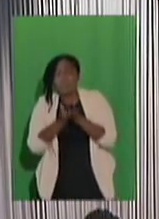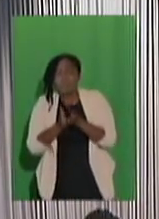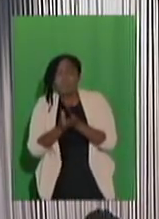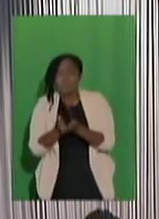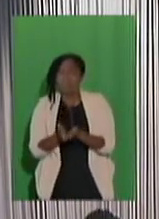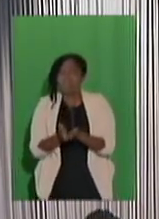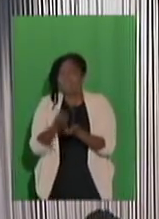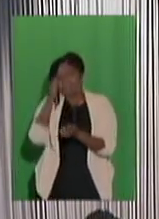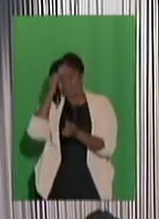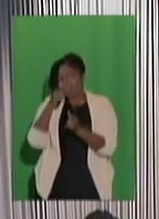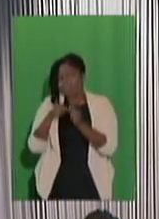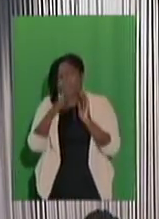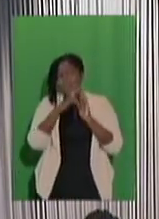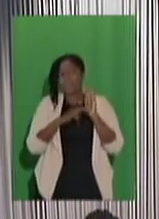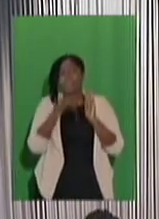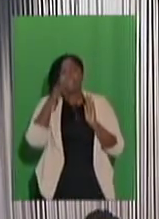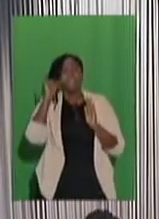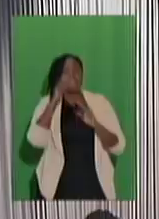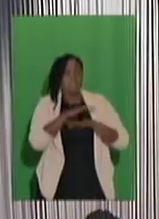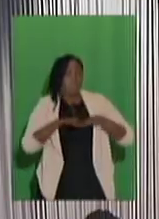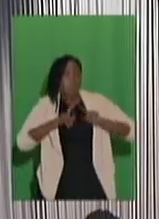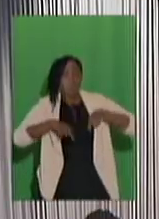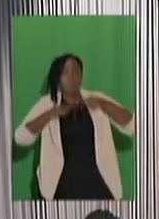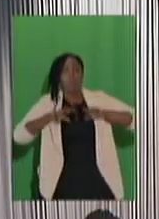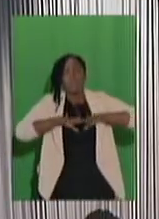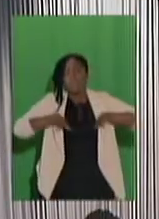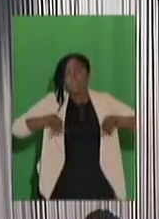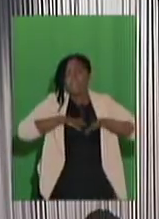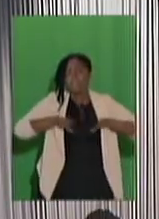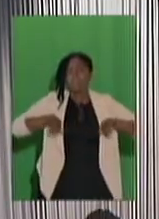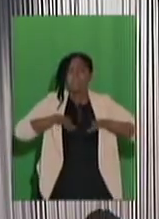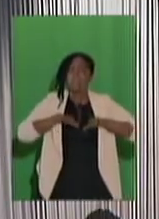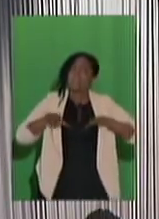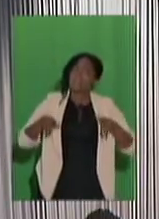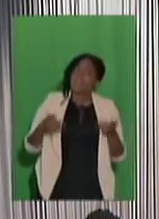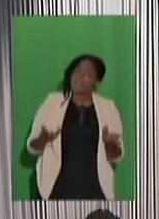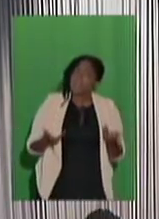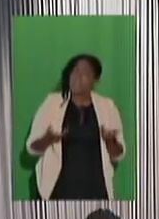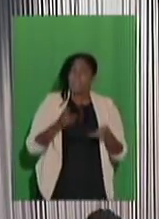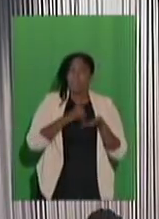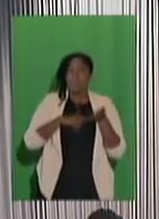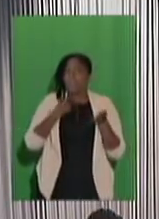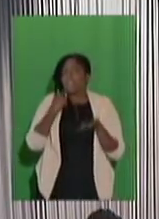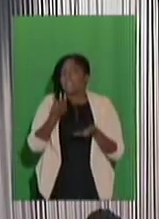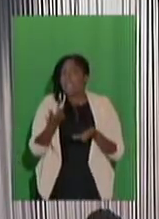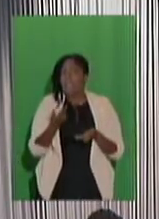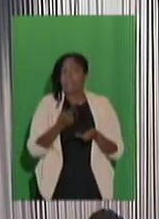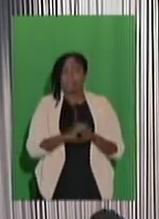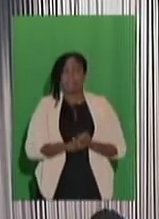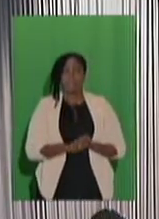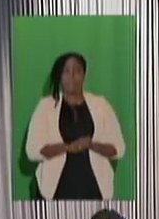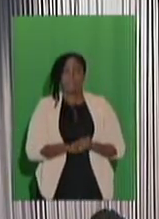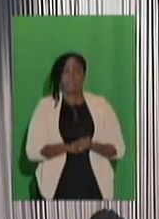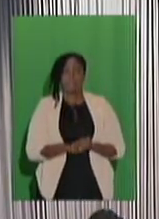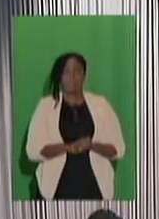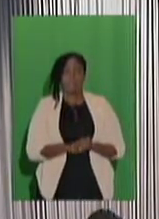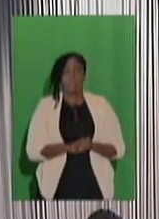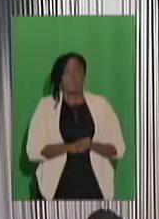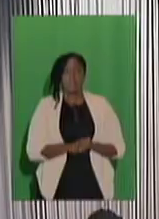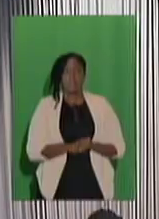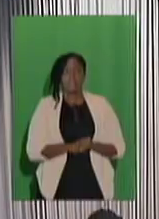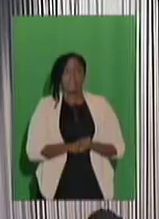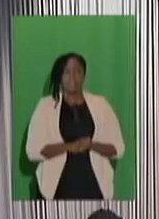visiting the beaches and so on. What can you say to that section of our population? Go ahead.